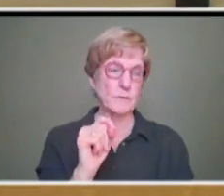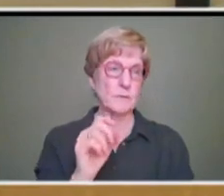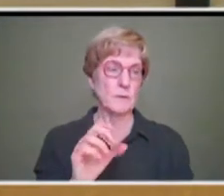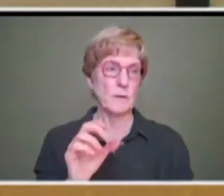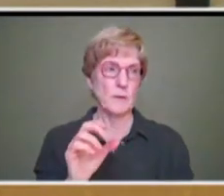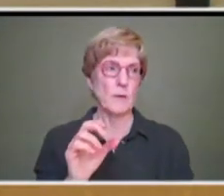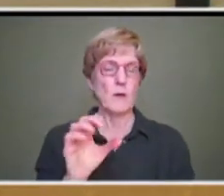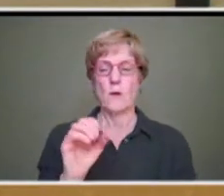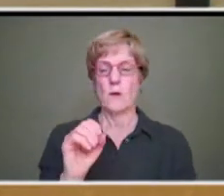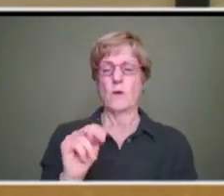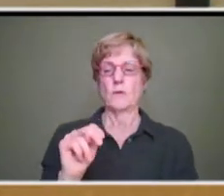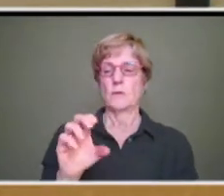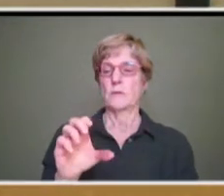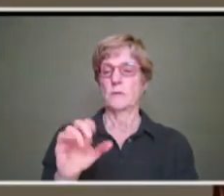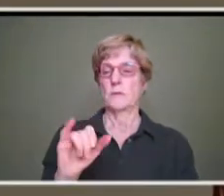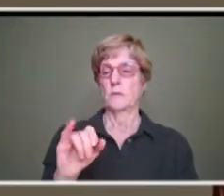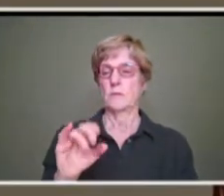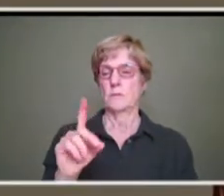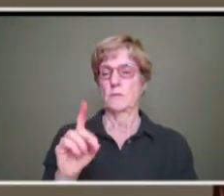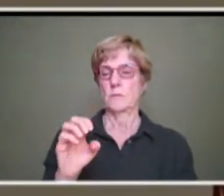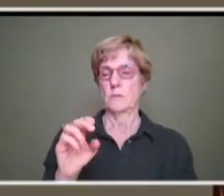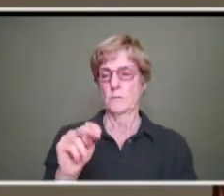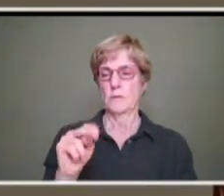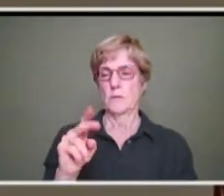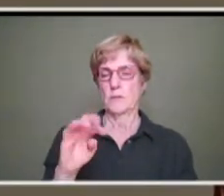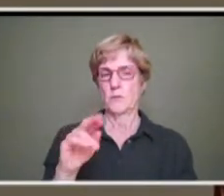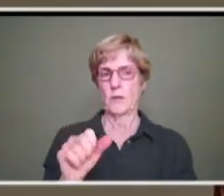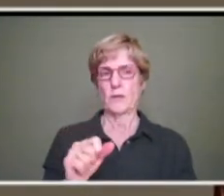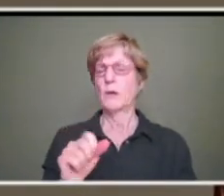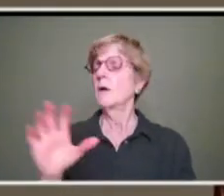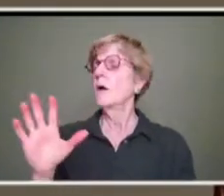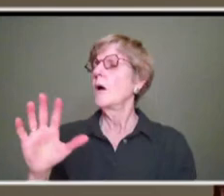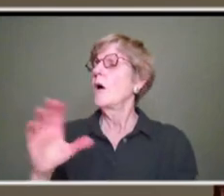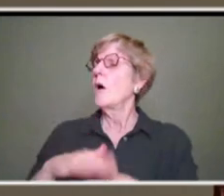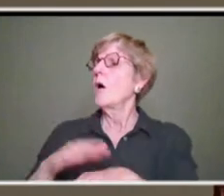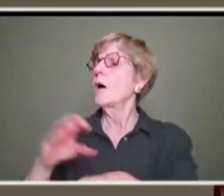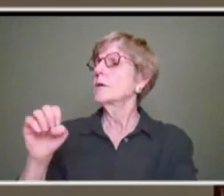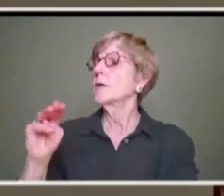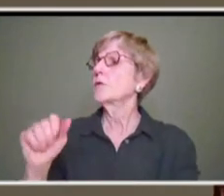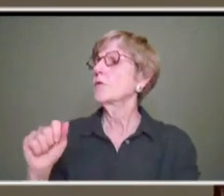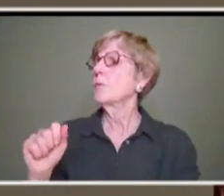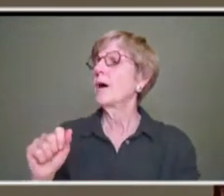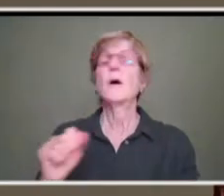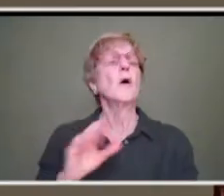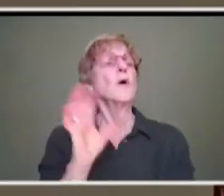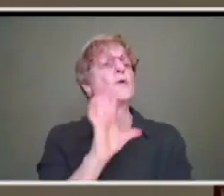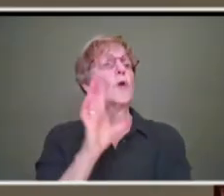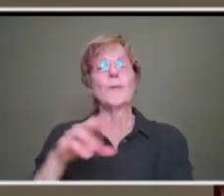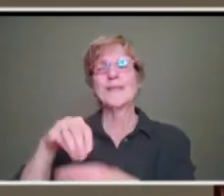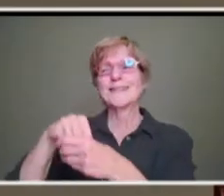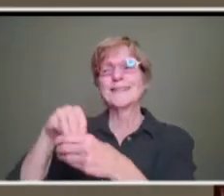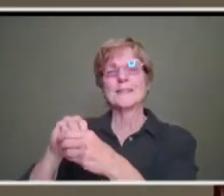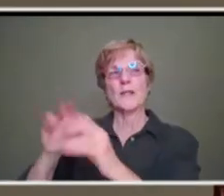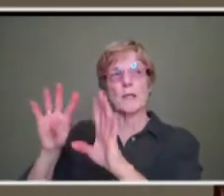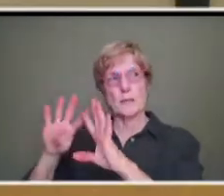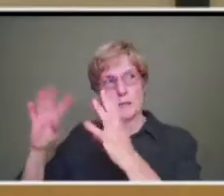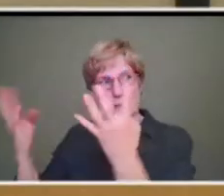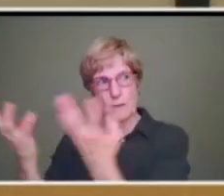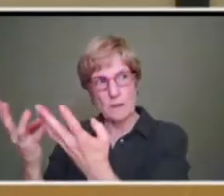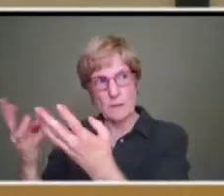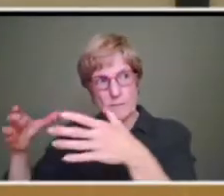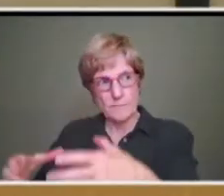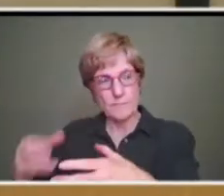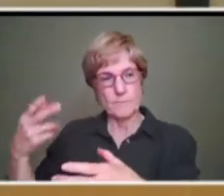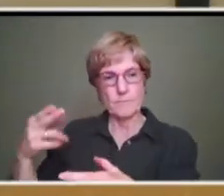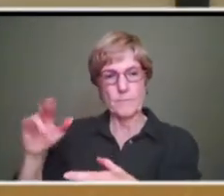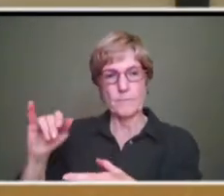Cinderella but I mean off Yuma in no this is like in the this is like in Hidden Valley